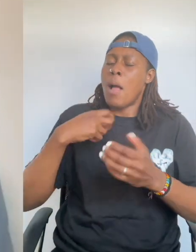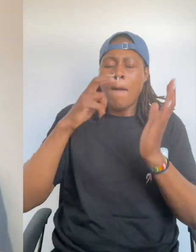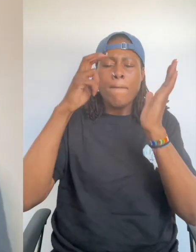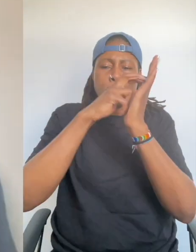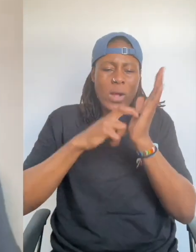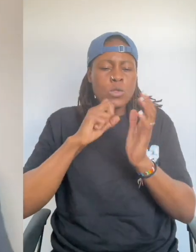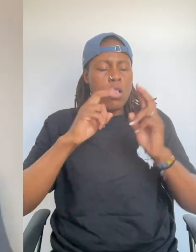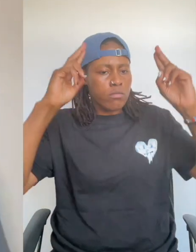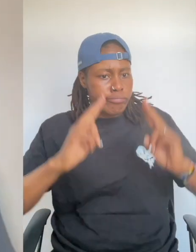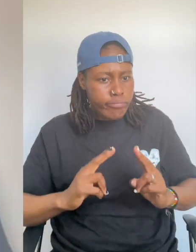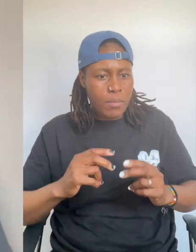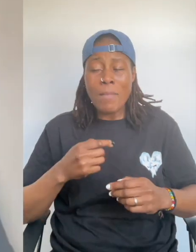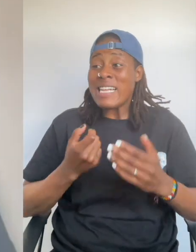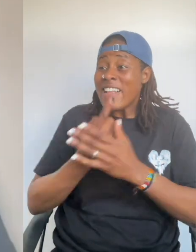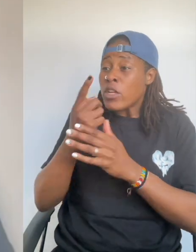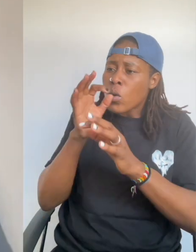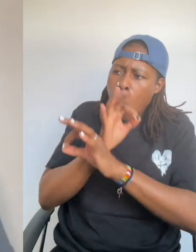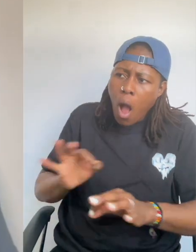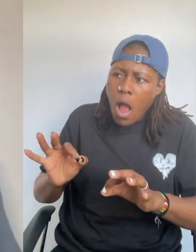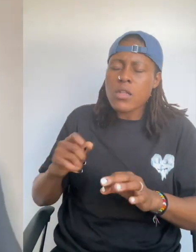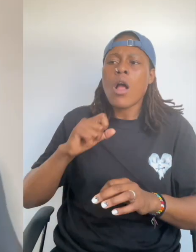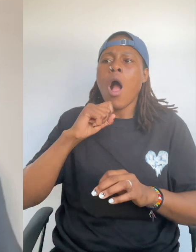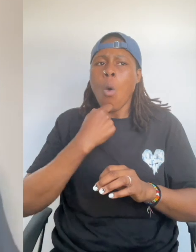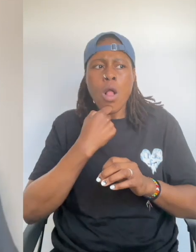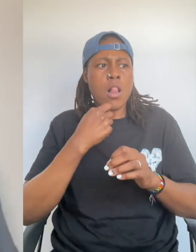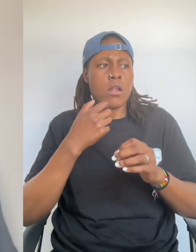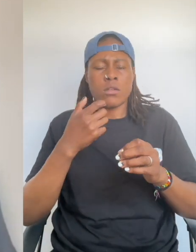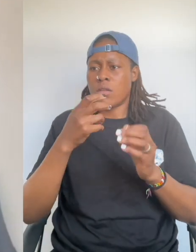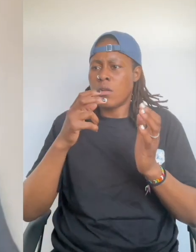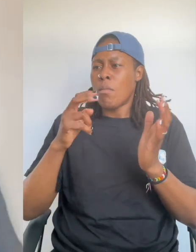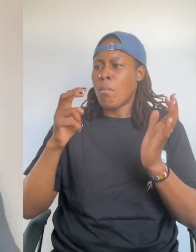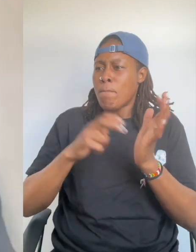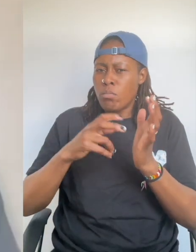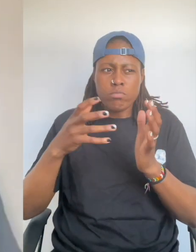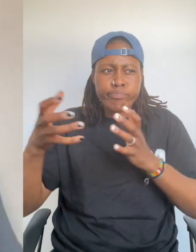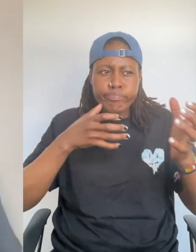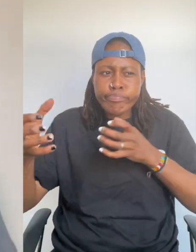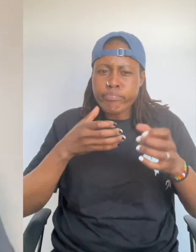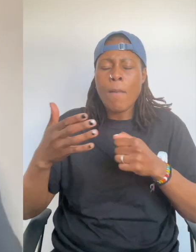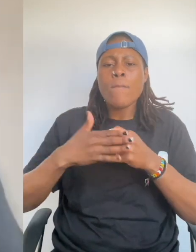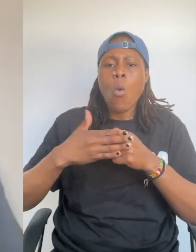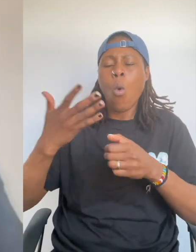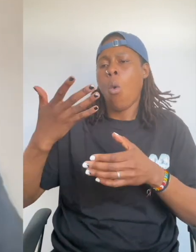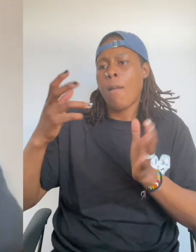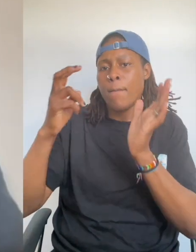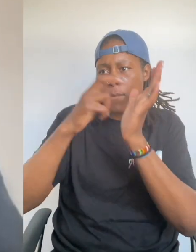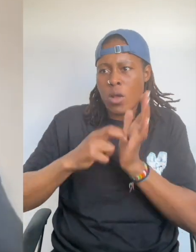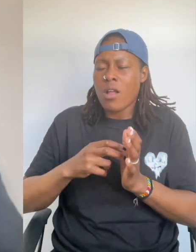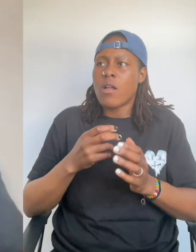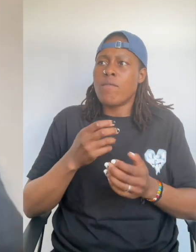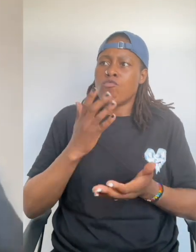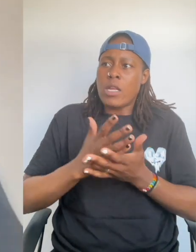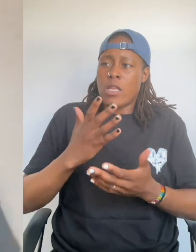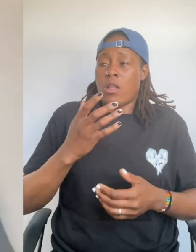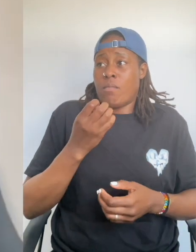bookings I take. And if we've got a bit more of a quiet time, I'll scale up. So I really just try and balance it out. And thankfully, I've got a job that allows me